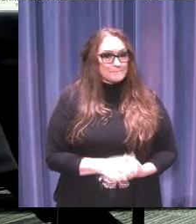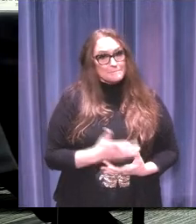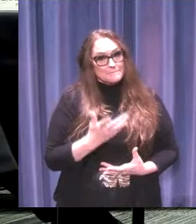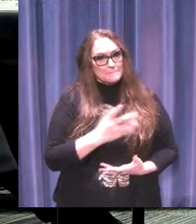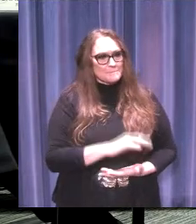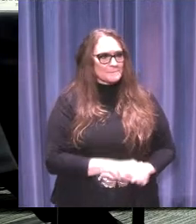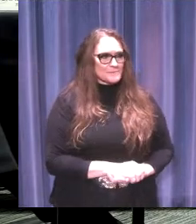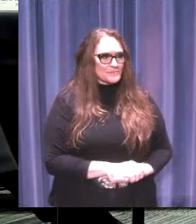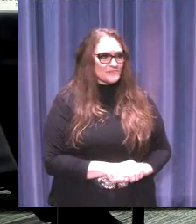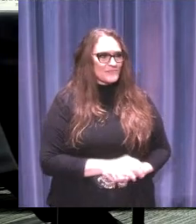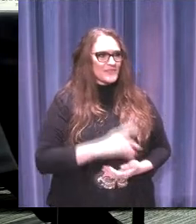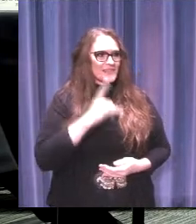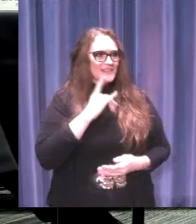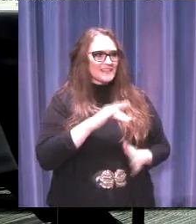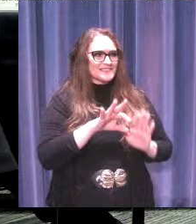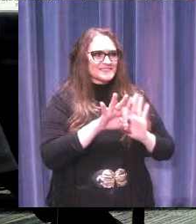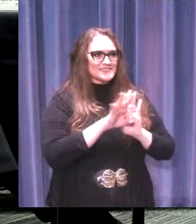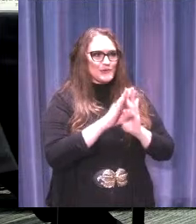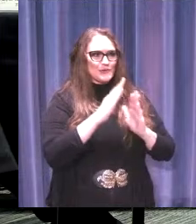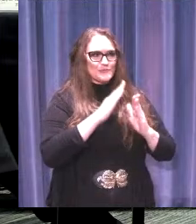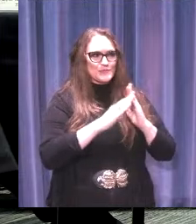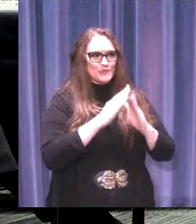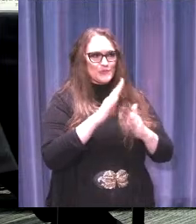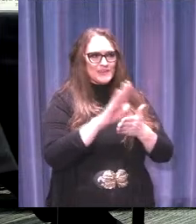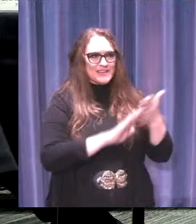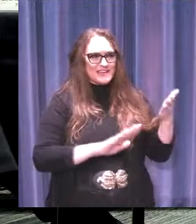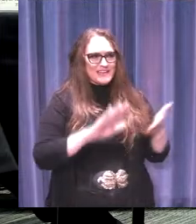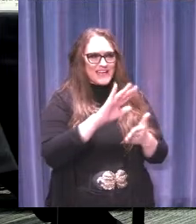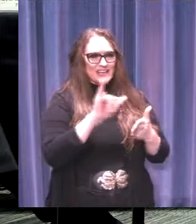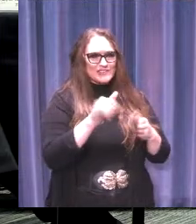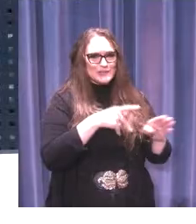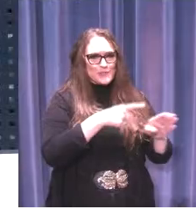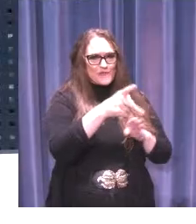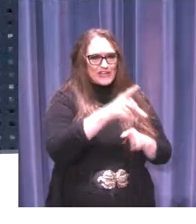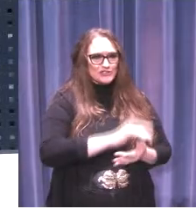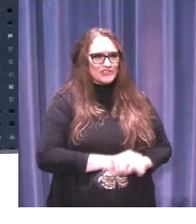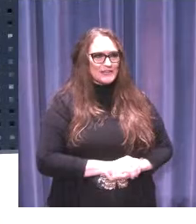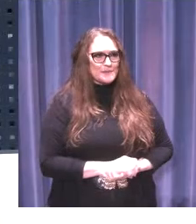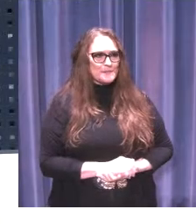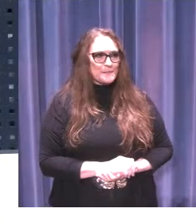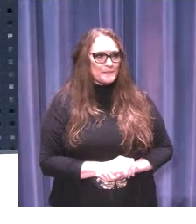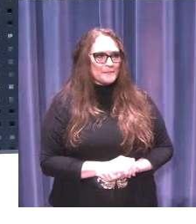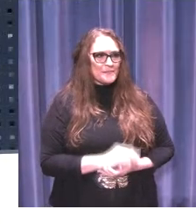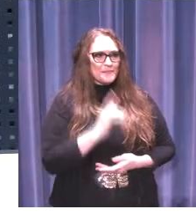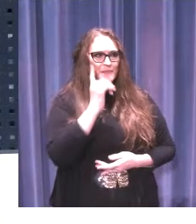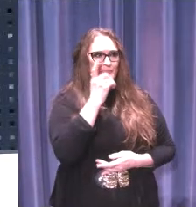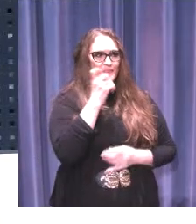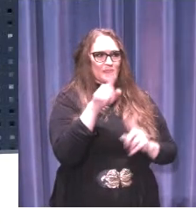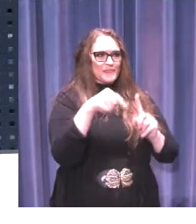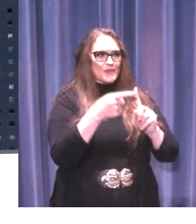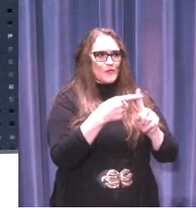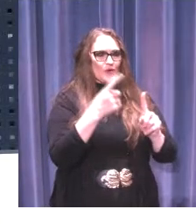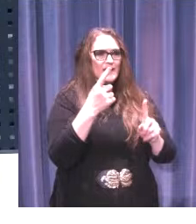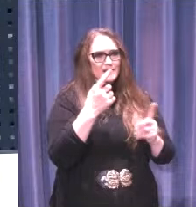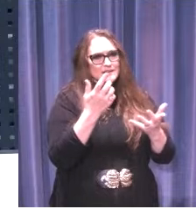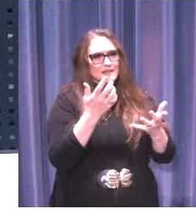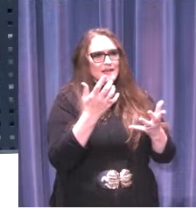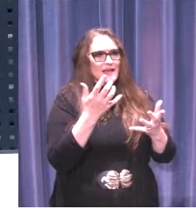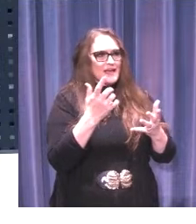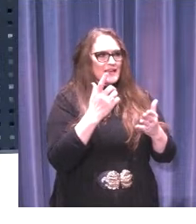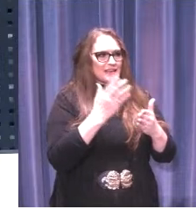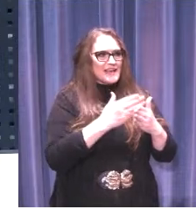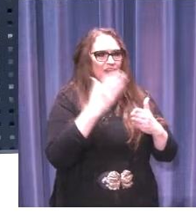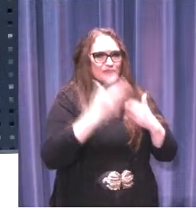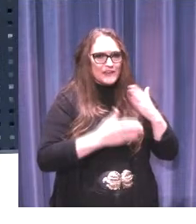Well, I chose community college as a profession because when I finished